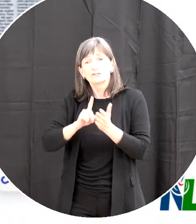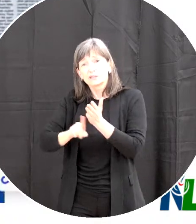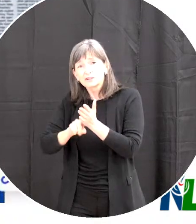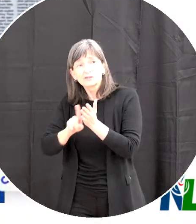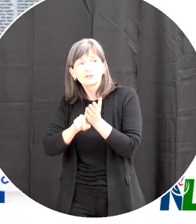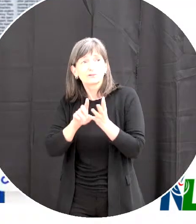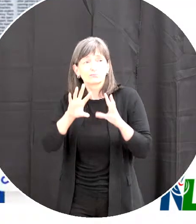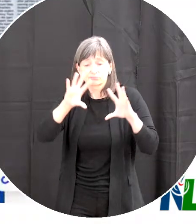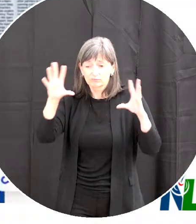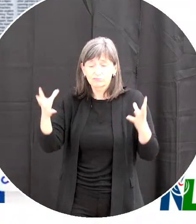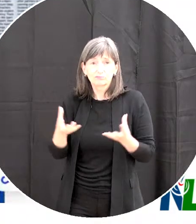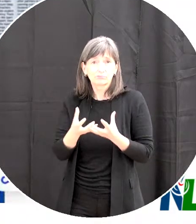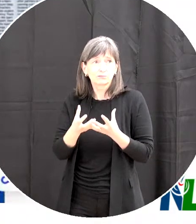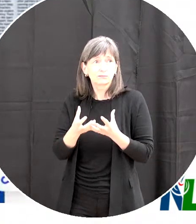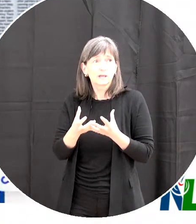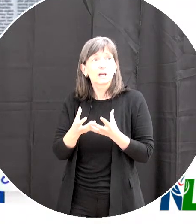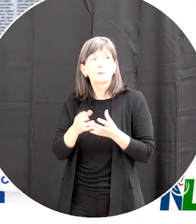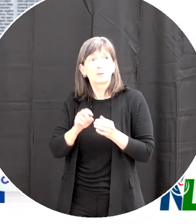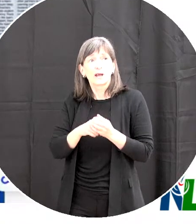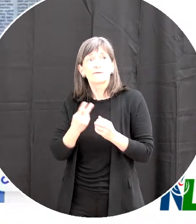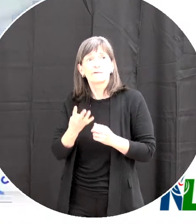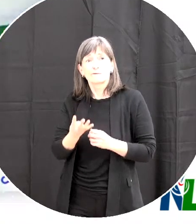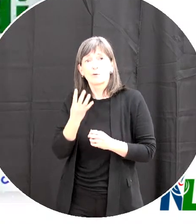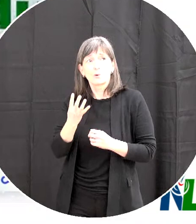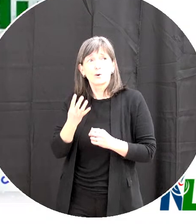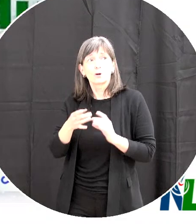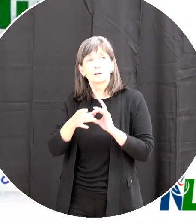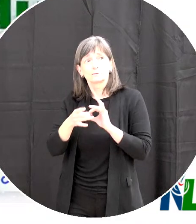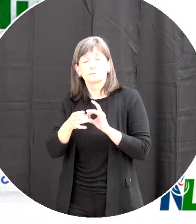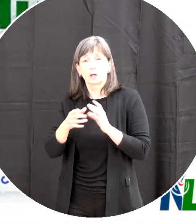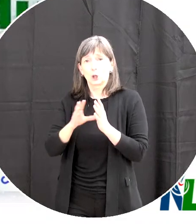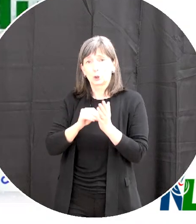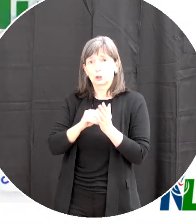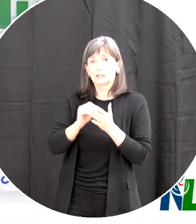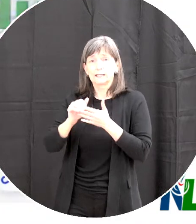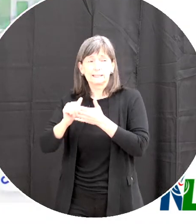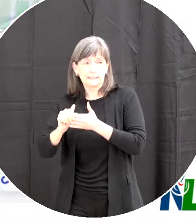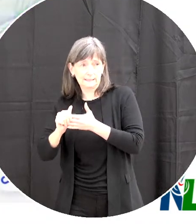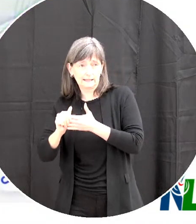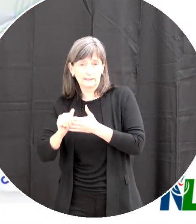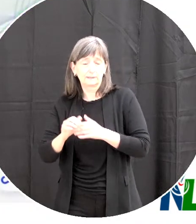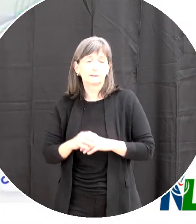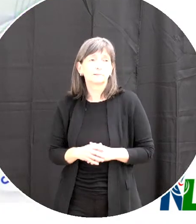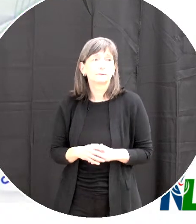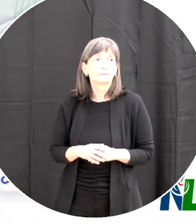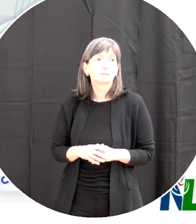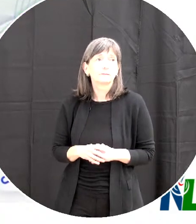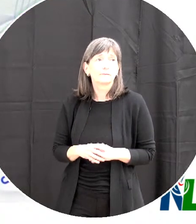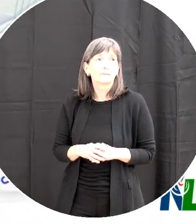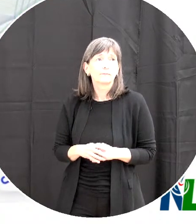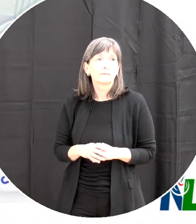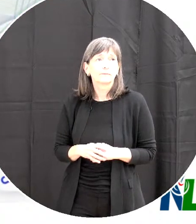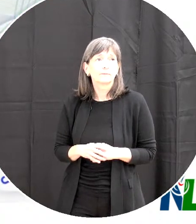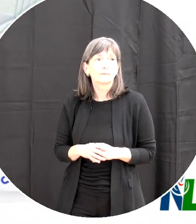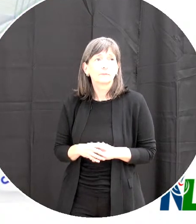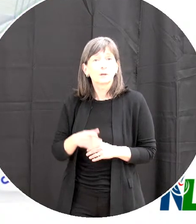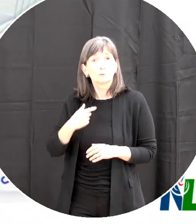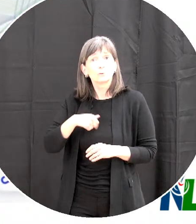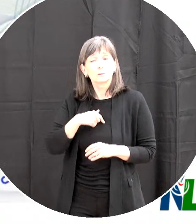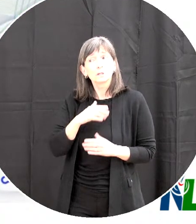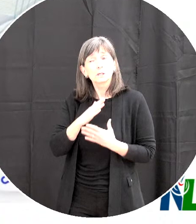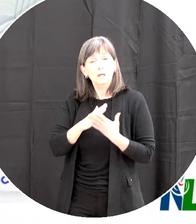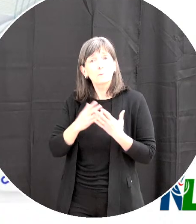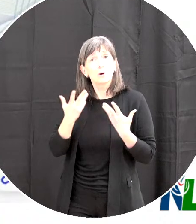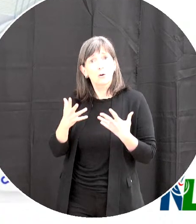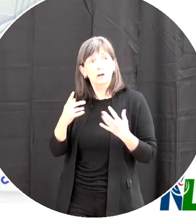using these as our anchor to support district staff with both learning and leading. We have experienced some success and we